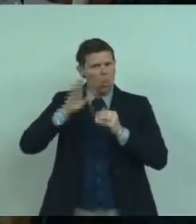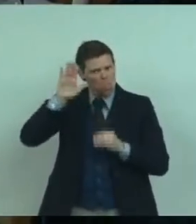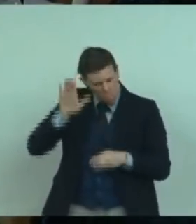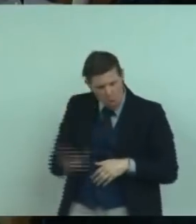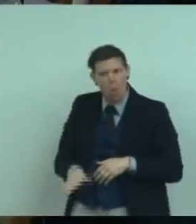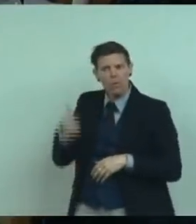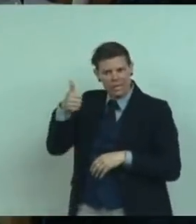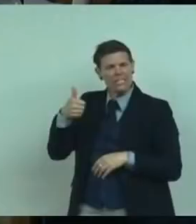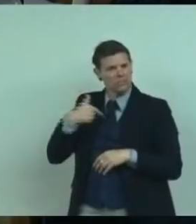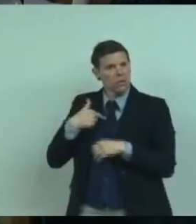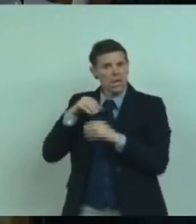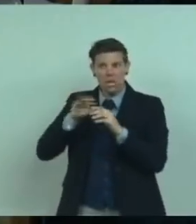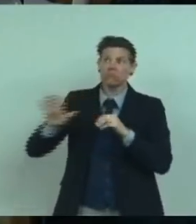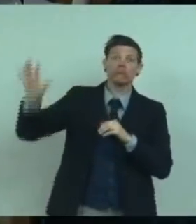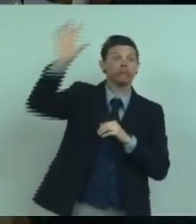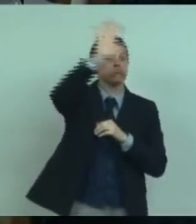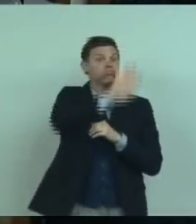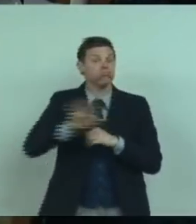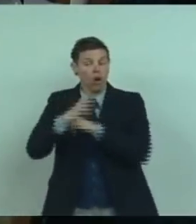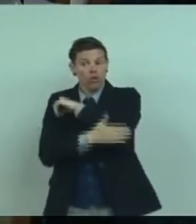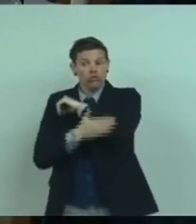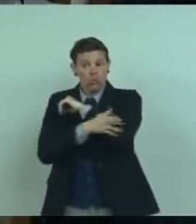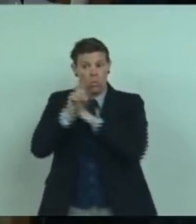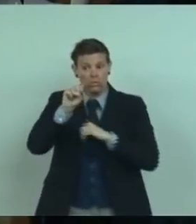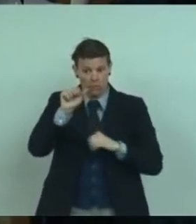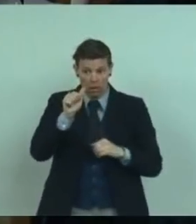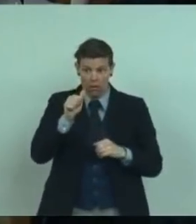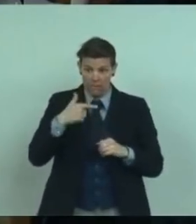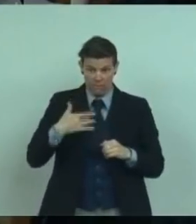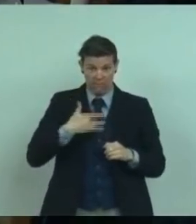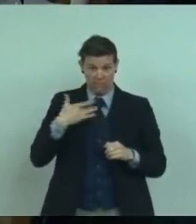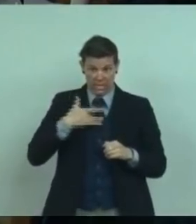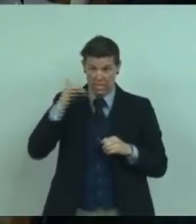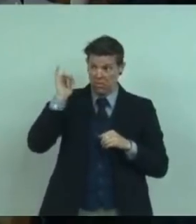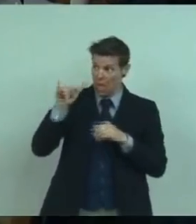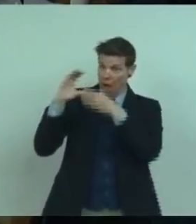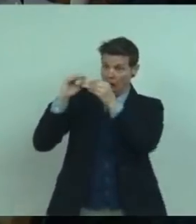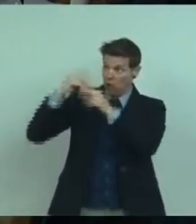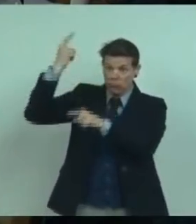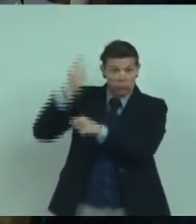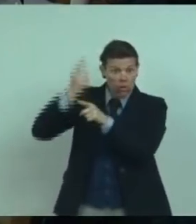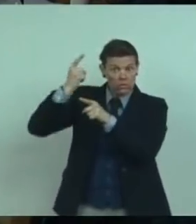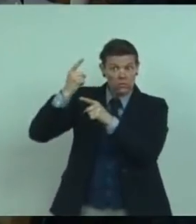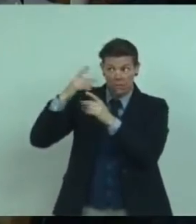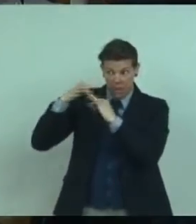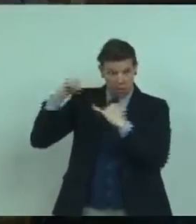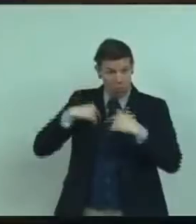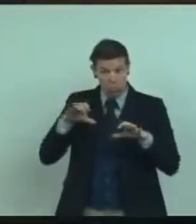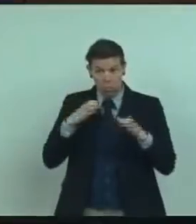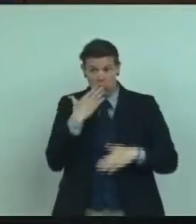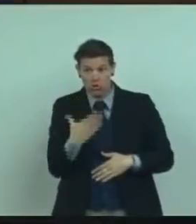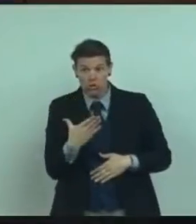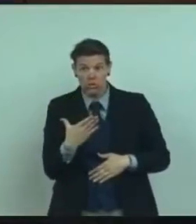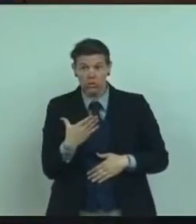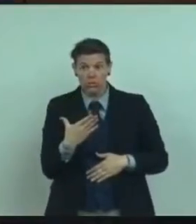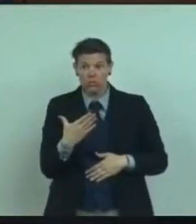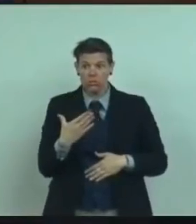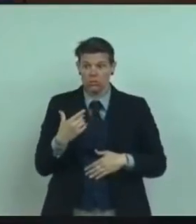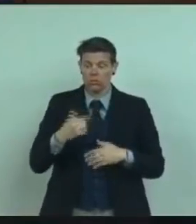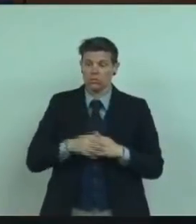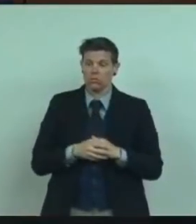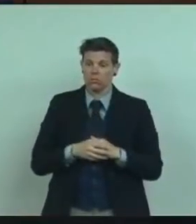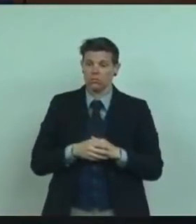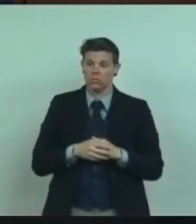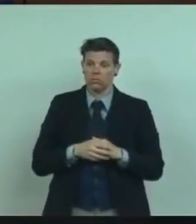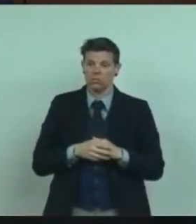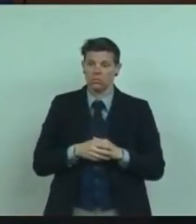one of the lower rates in the country. Do you feel we are doing well, and should we be doing a better job? Both.